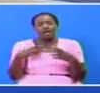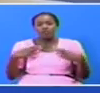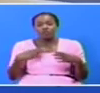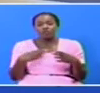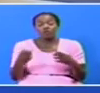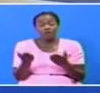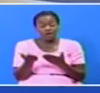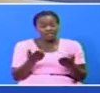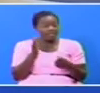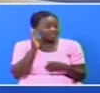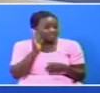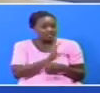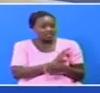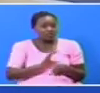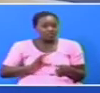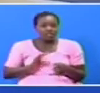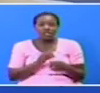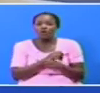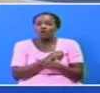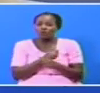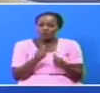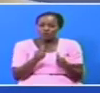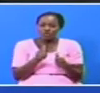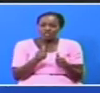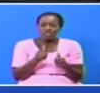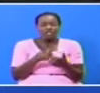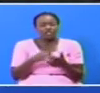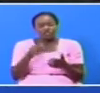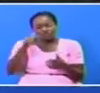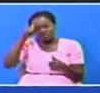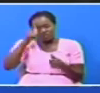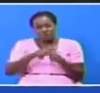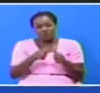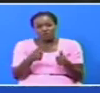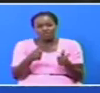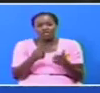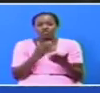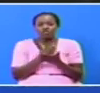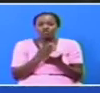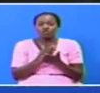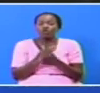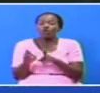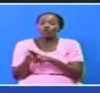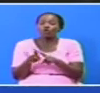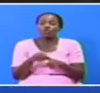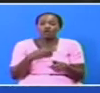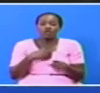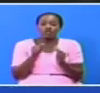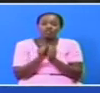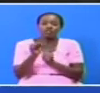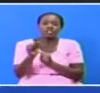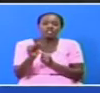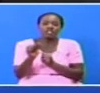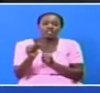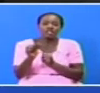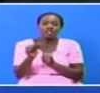committee. Ideally, we were to have, if you look, remember the dates, we actually told you that we were also going to have on the 15th